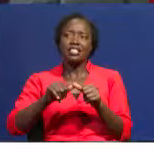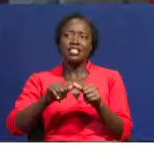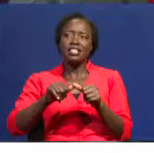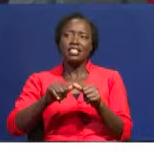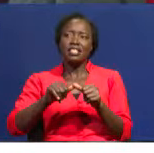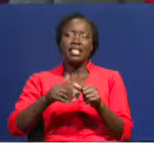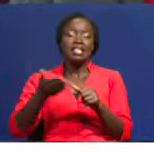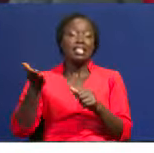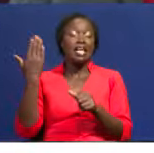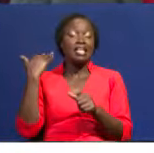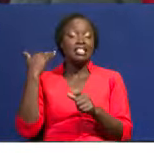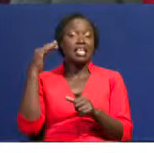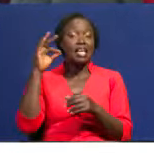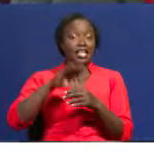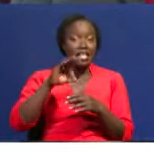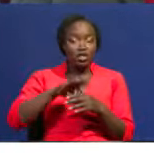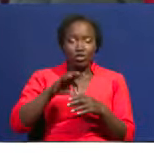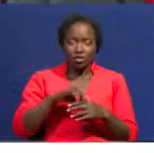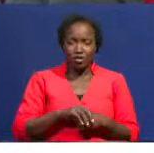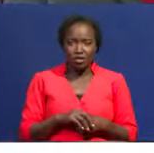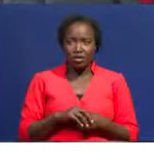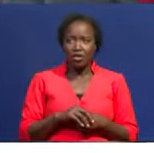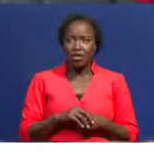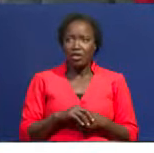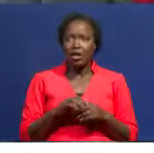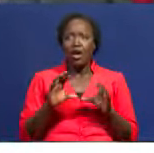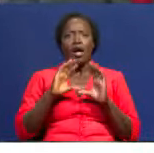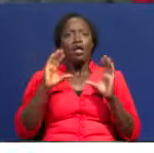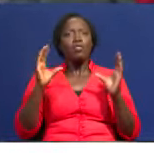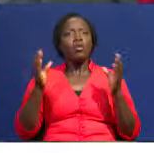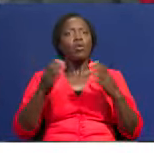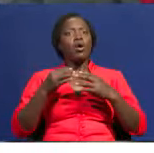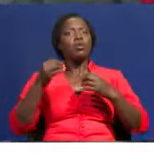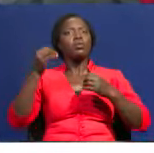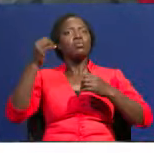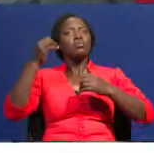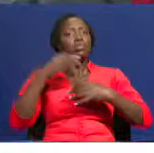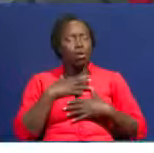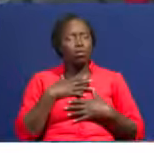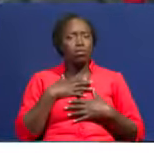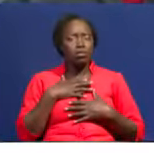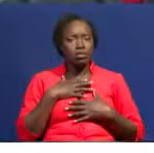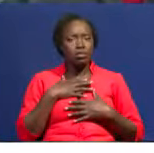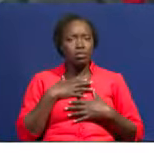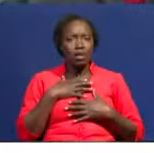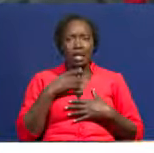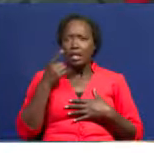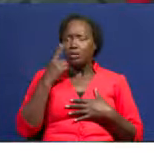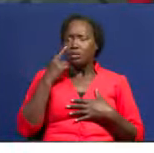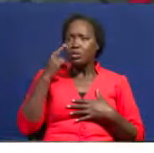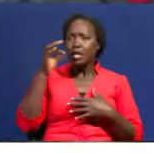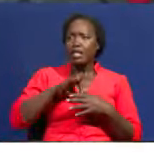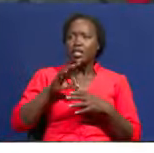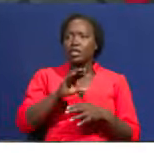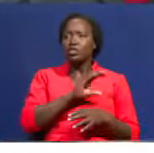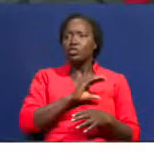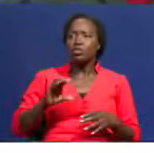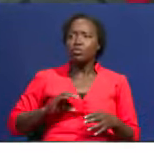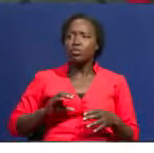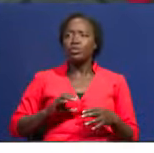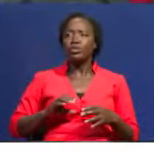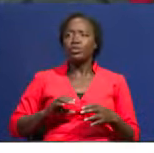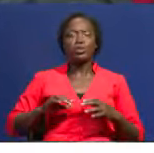in the last elections, the whole world was stunned when we saw an electoral commission that was